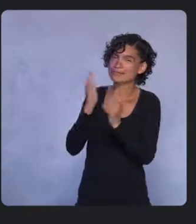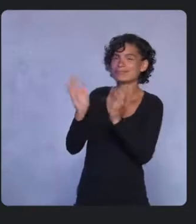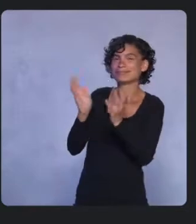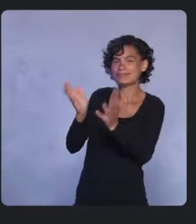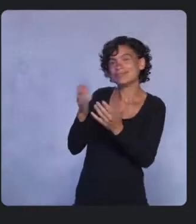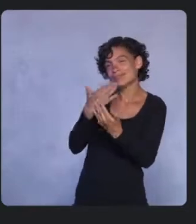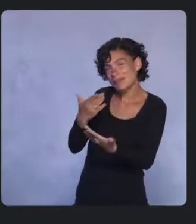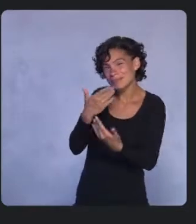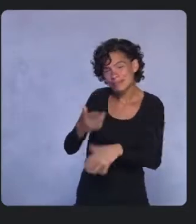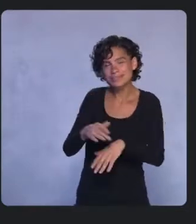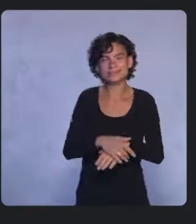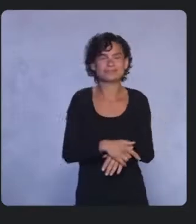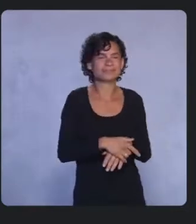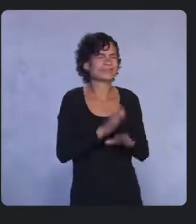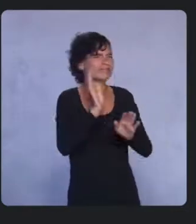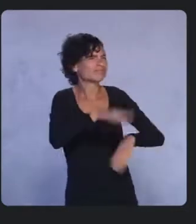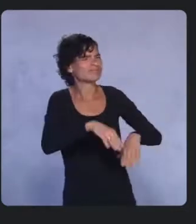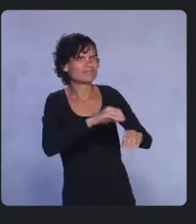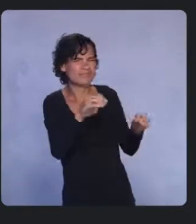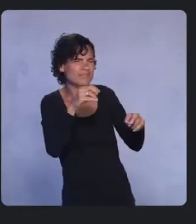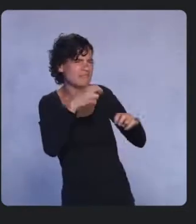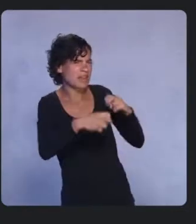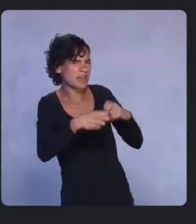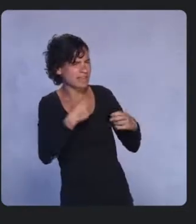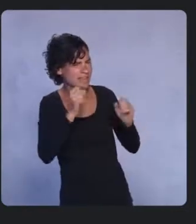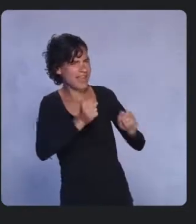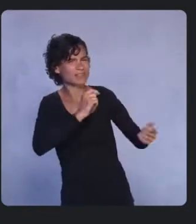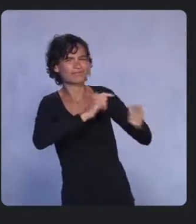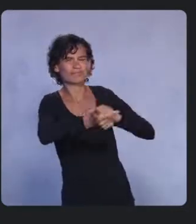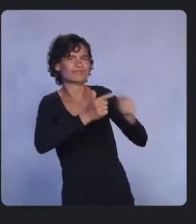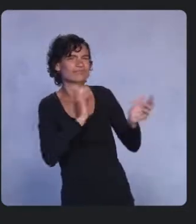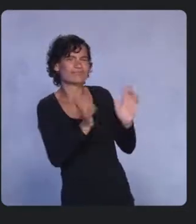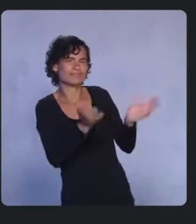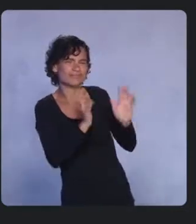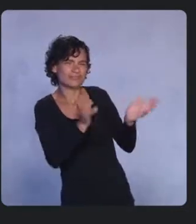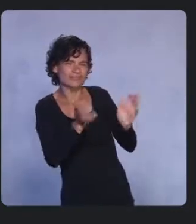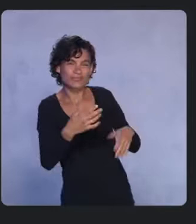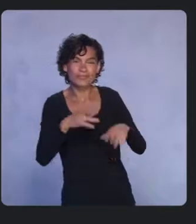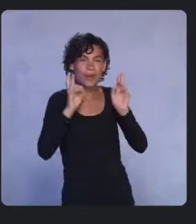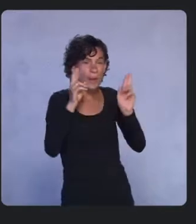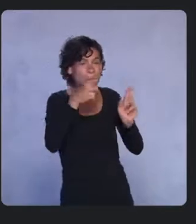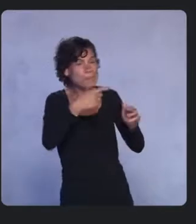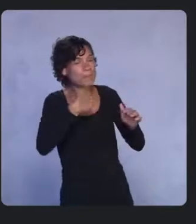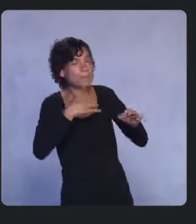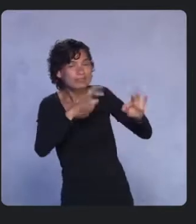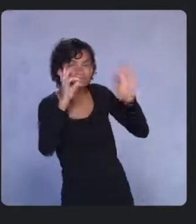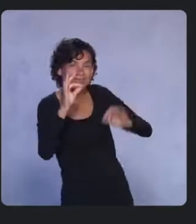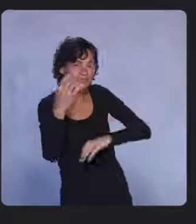Anytime, I am always open for people to chat. I hope you have a great day.